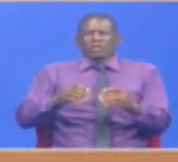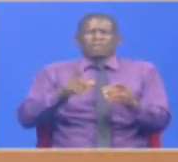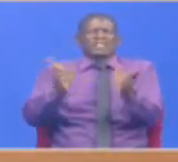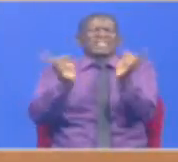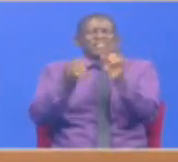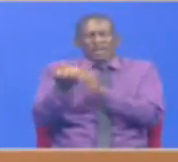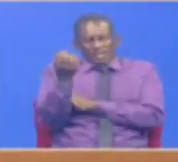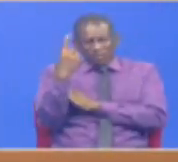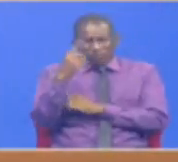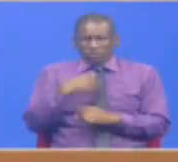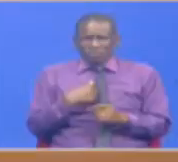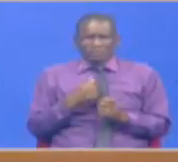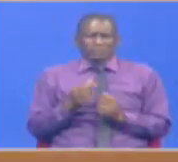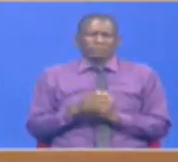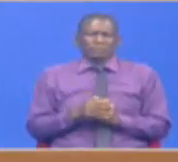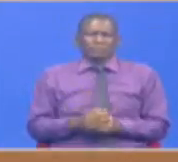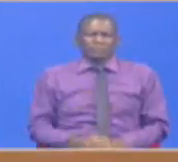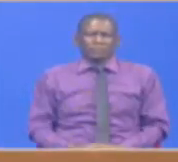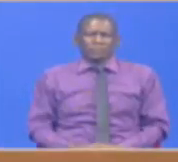is.